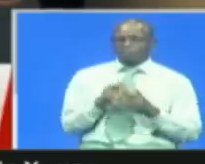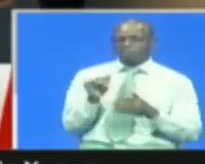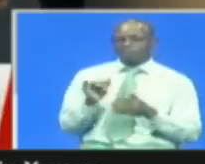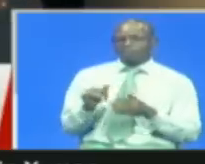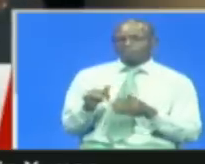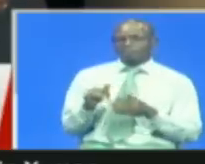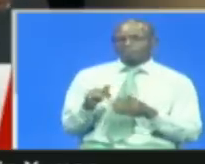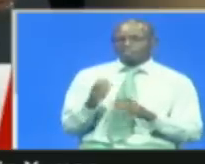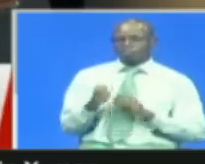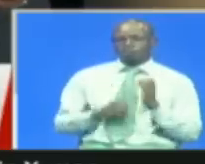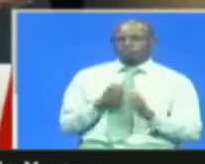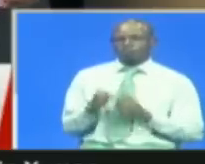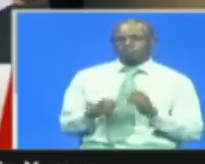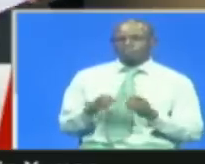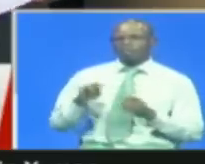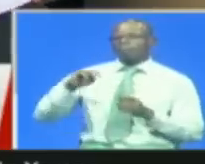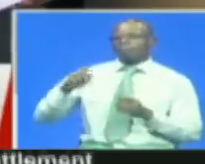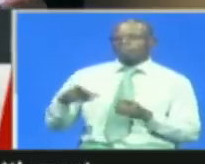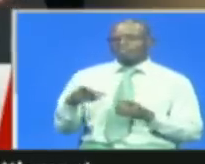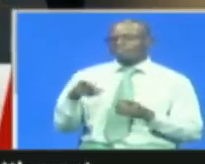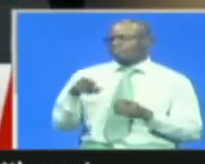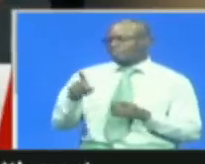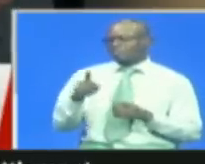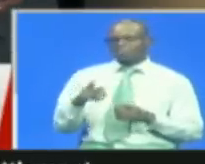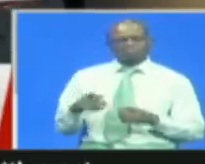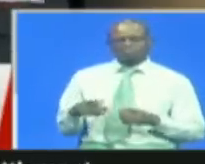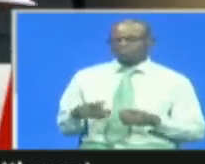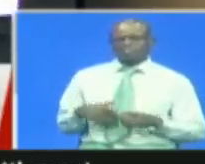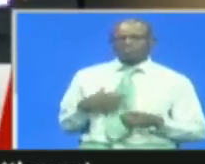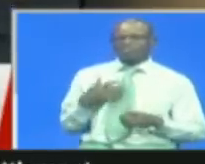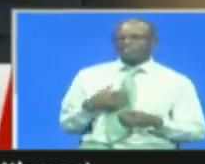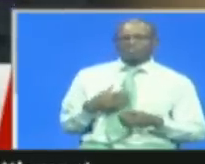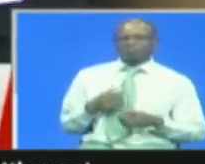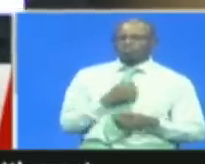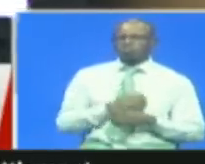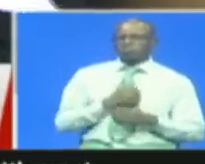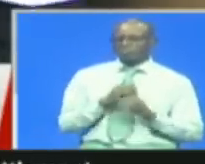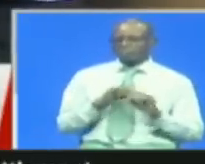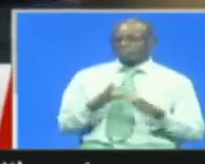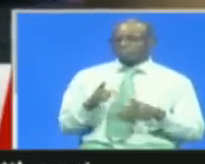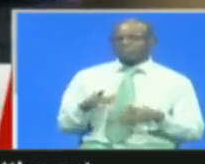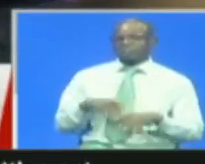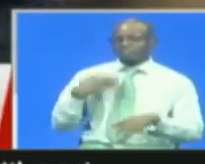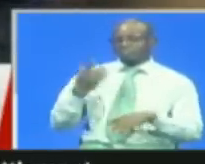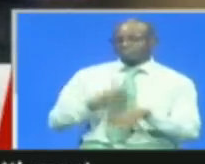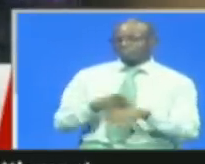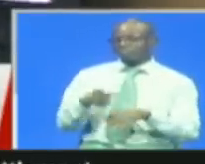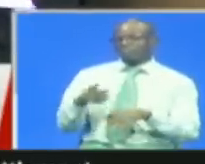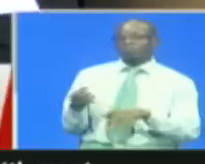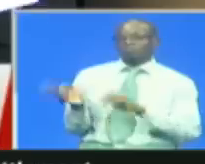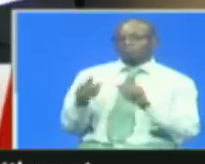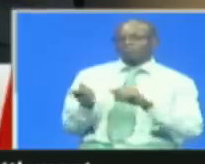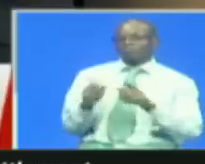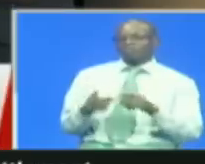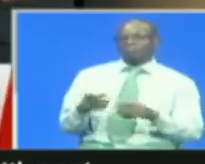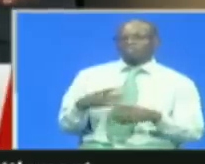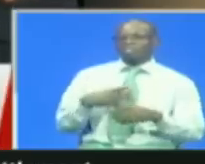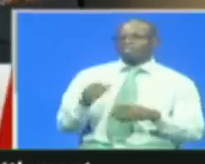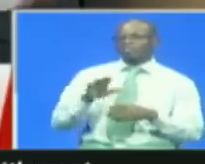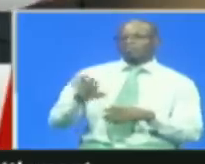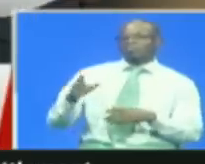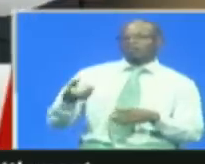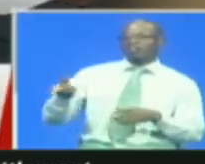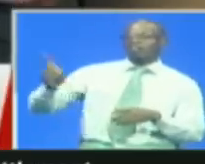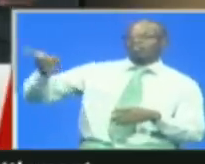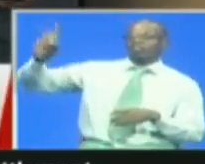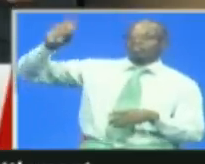parliament have proven themselves devoid of time and again when it comes to advancing their interests on Wanjiku's tab.